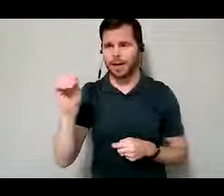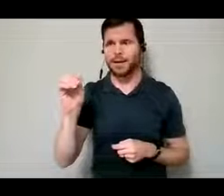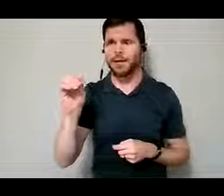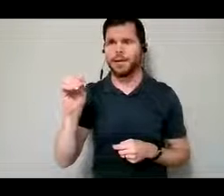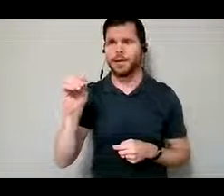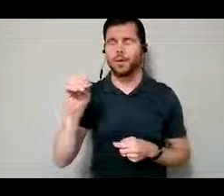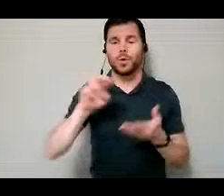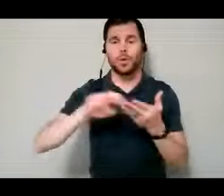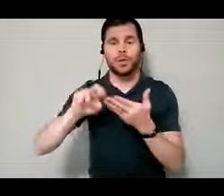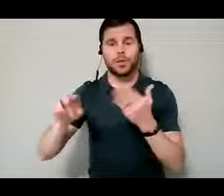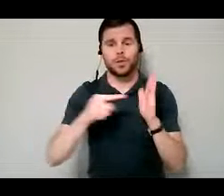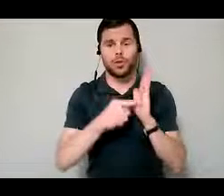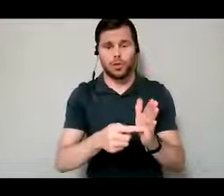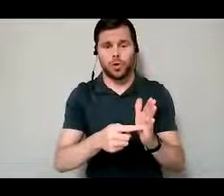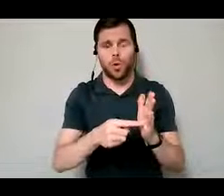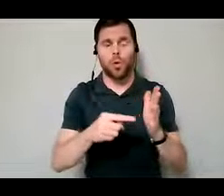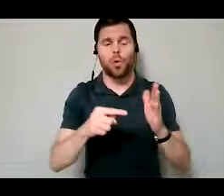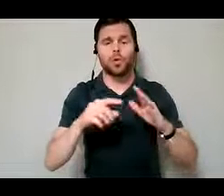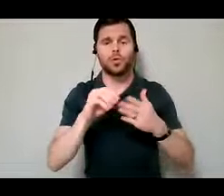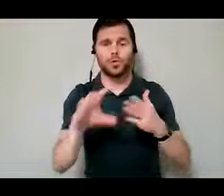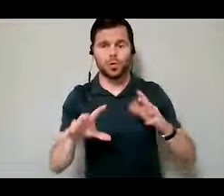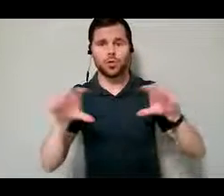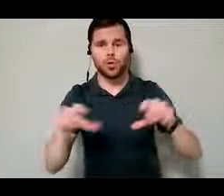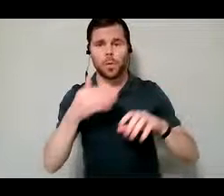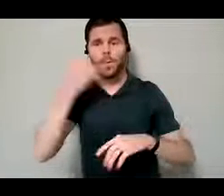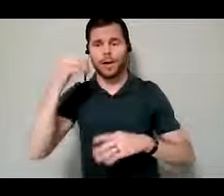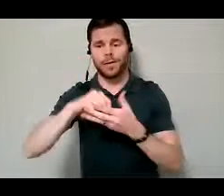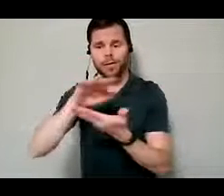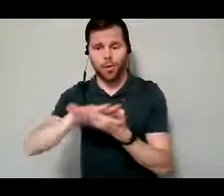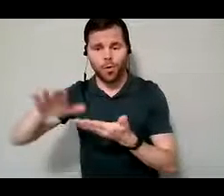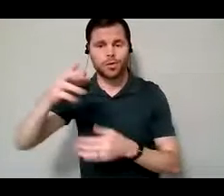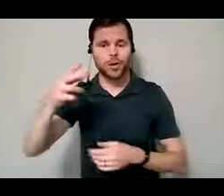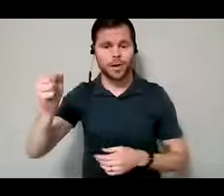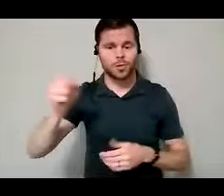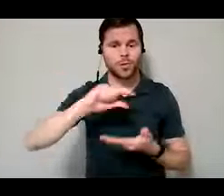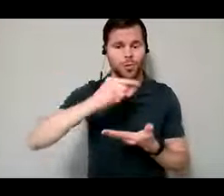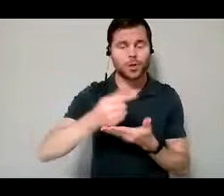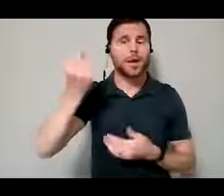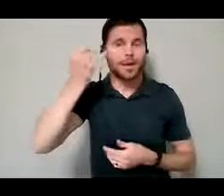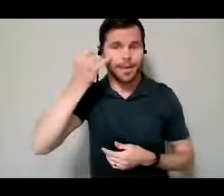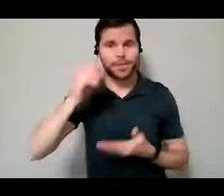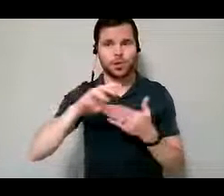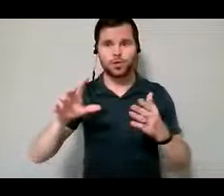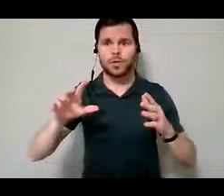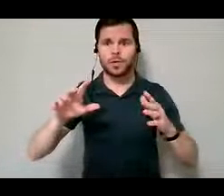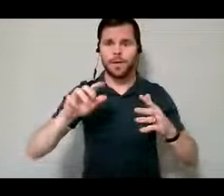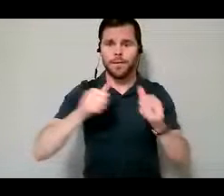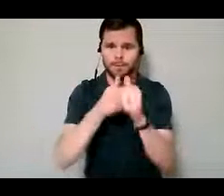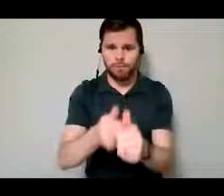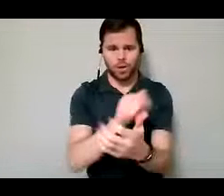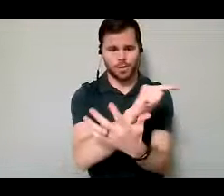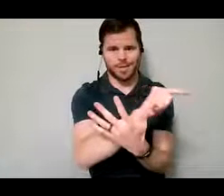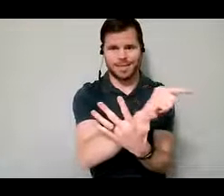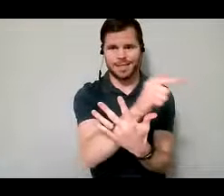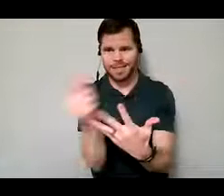shows that they do better in college, that they do better in high school graduation, if they're actually completing a sequence of courses related in one